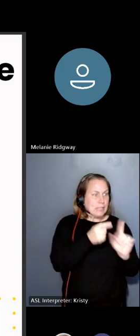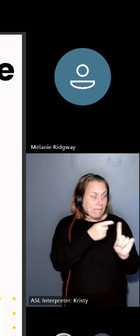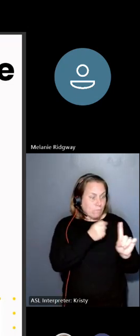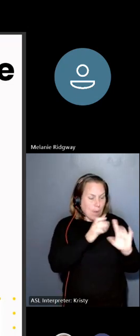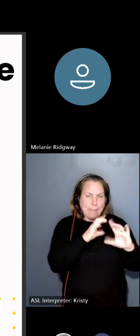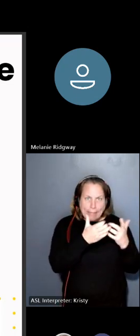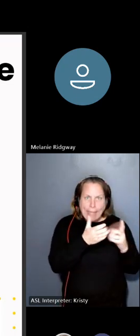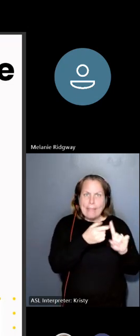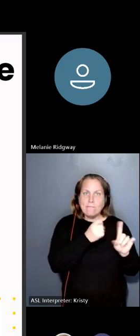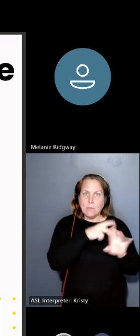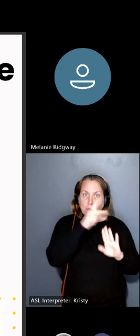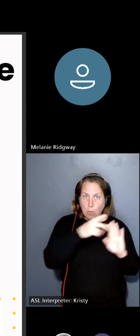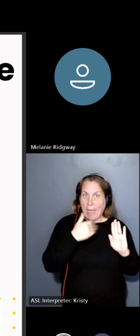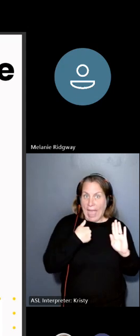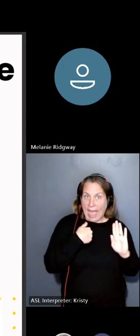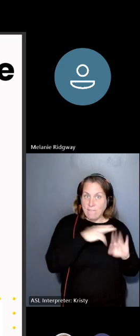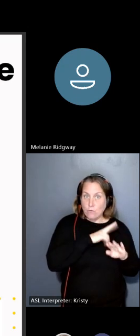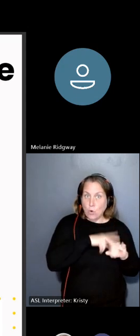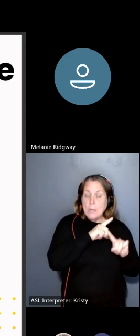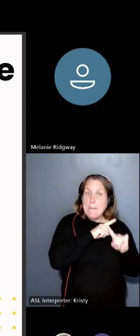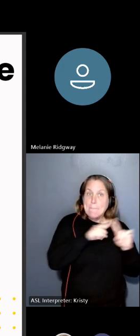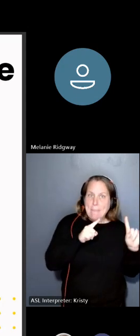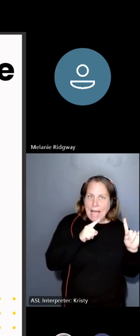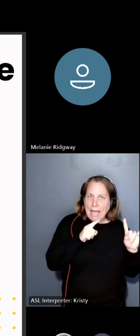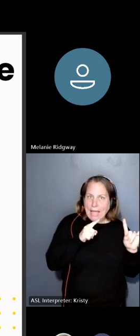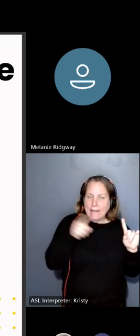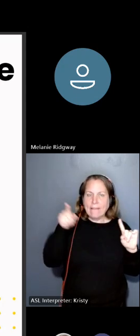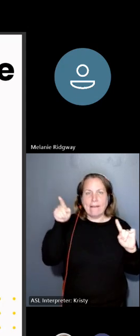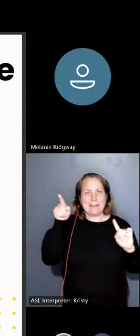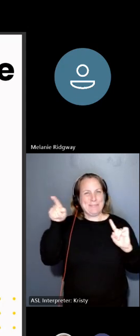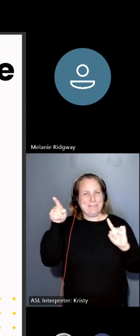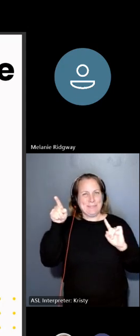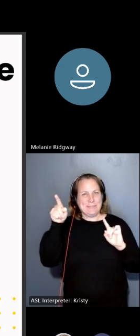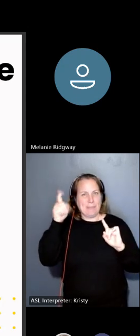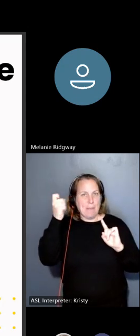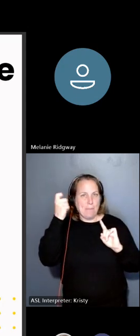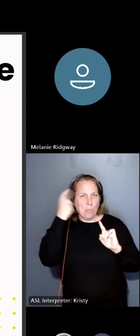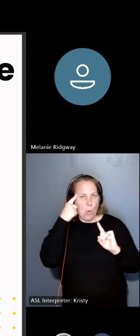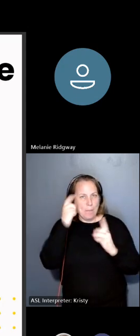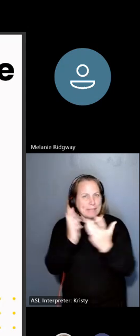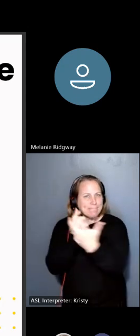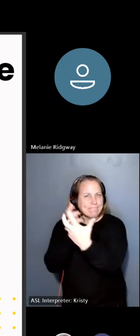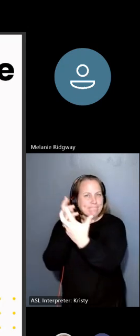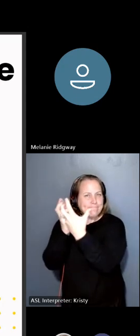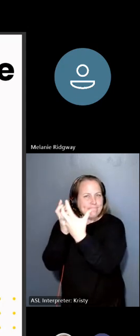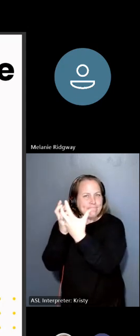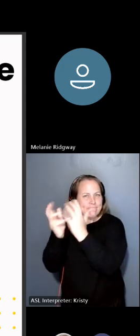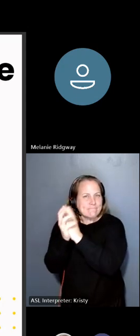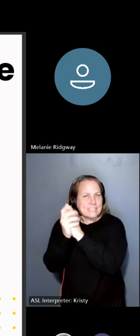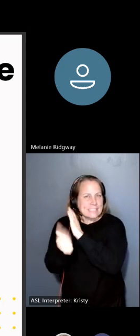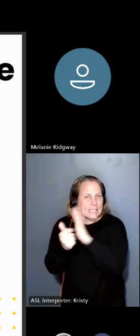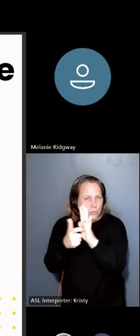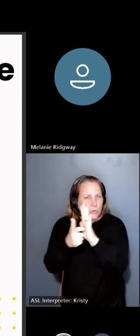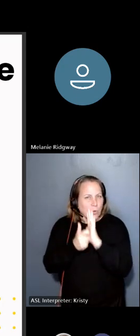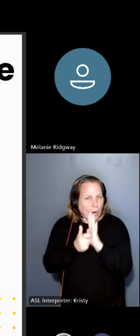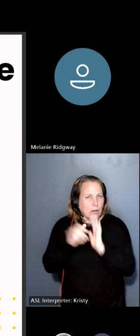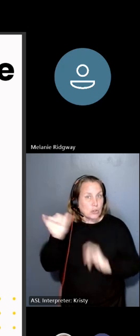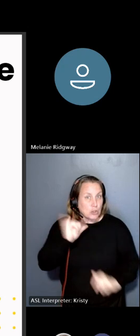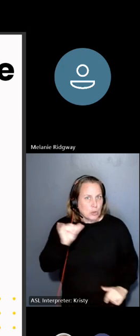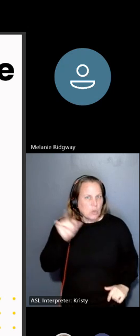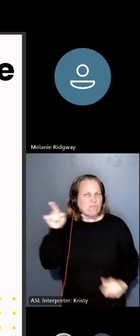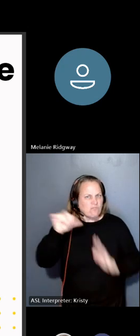these employability skills. So today, you will have an opportunity